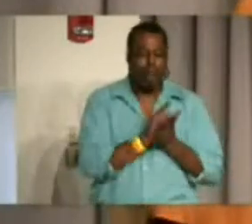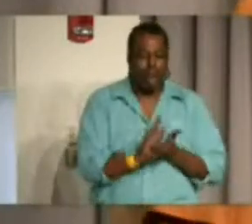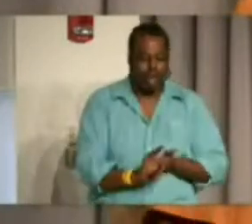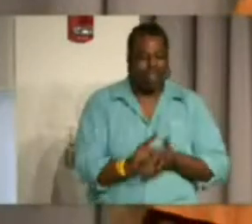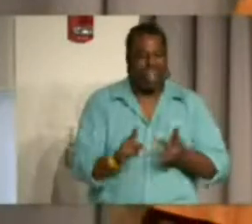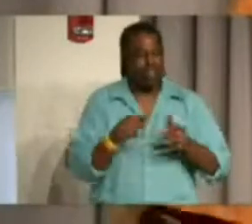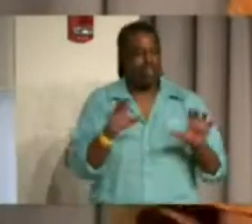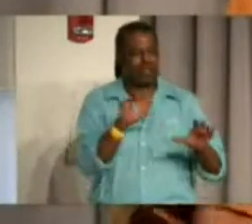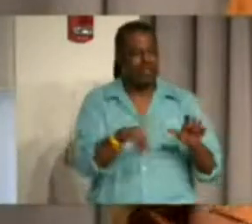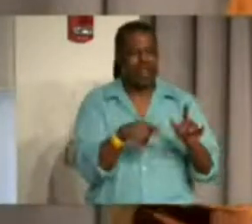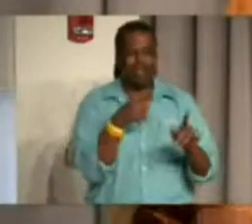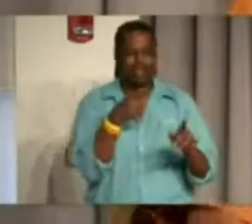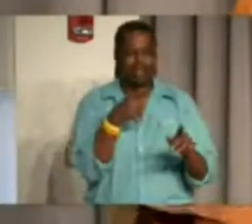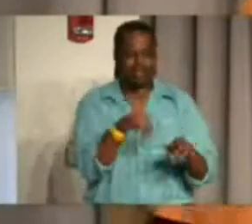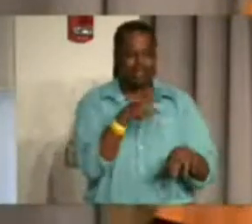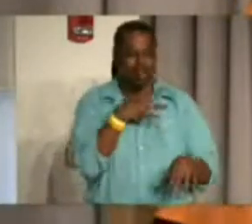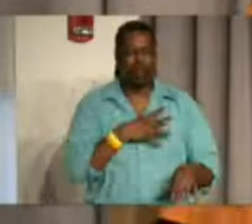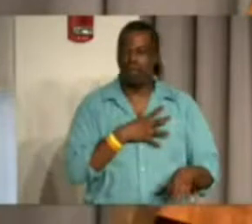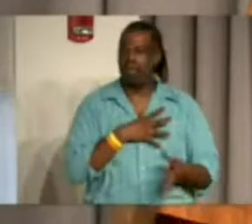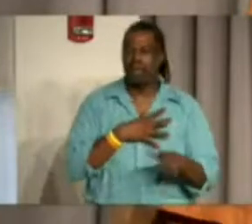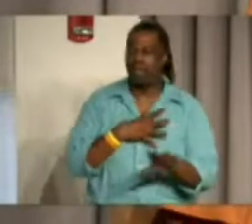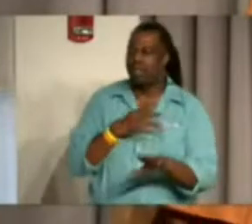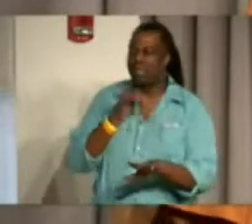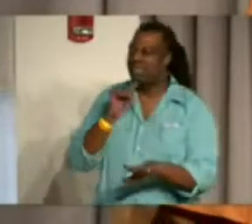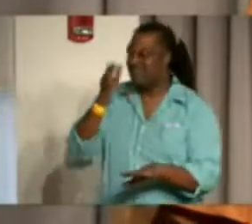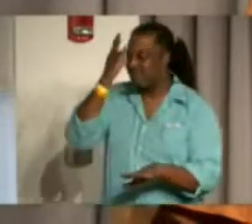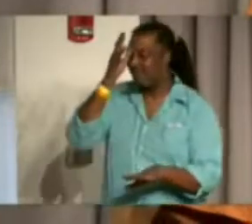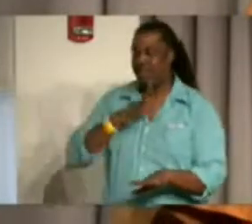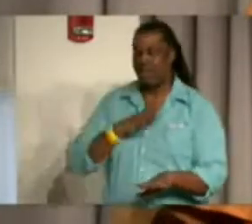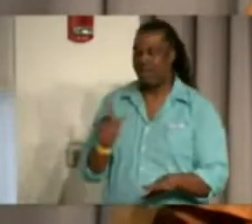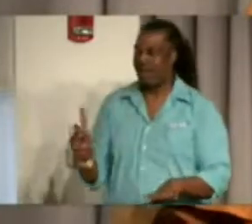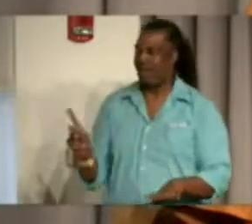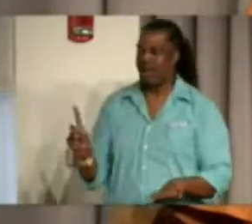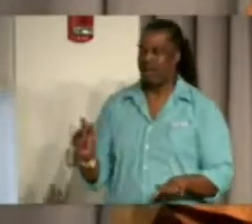to her? That's no man.